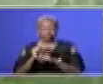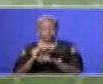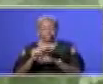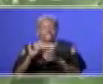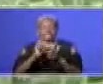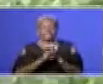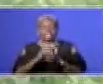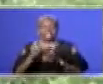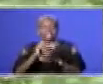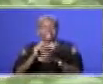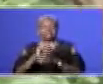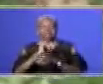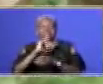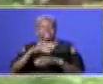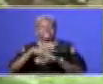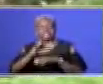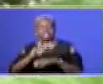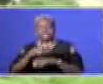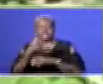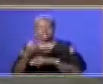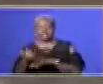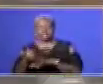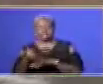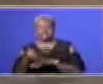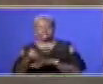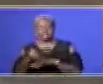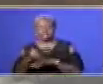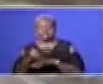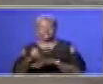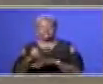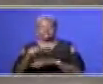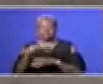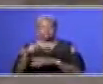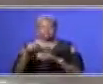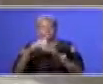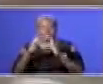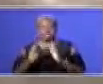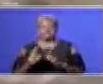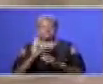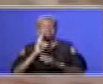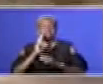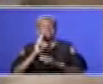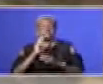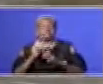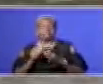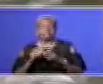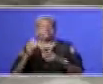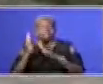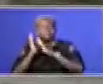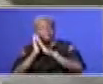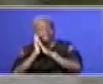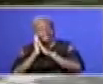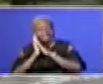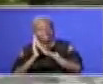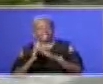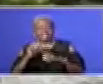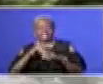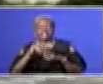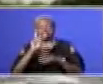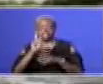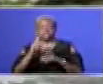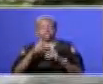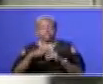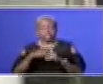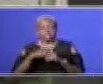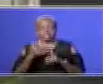is fed to a number of greenhouse-controlled vegetable beds. So as you can see, these 4-month-old tilapias are nice and healthy, and in about 2 months, they'll be ready